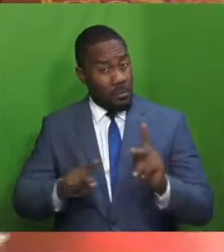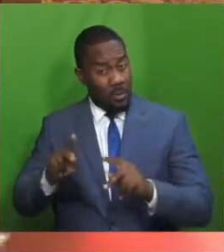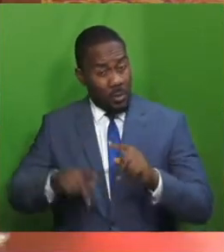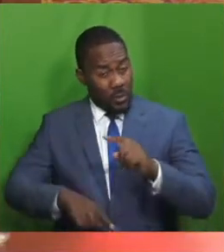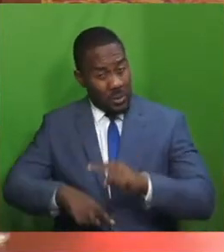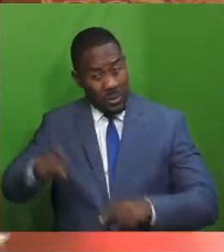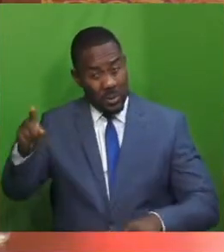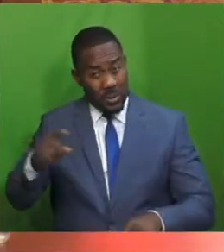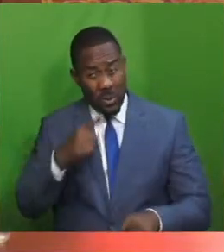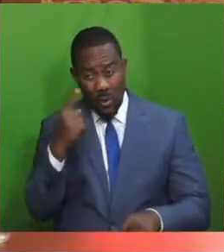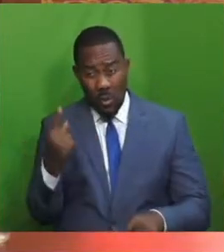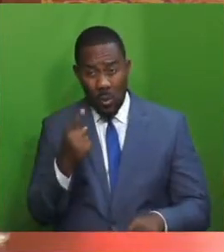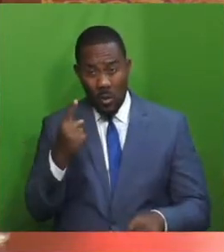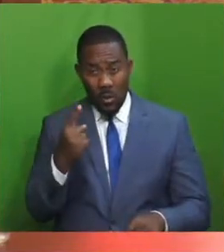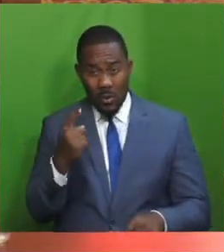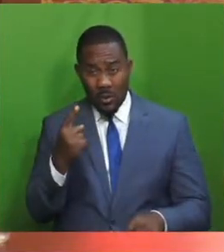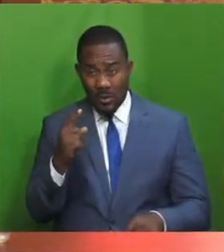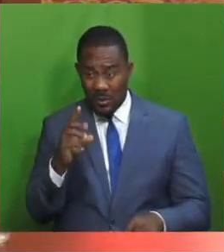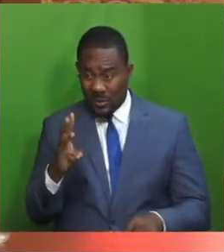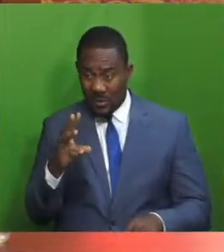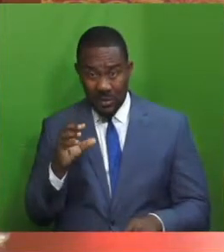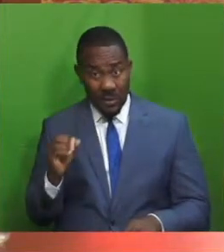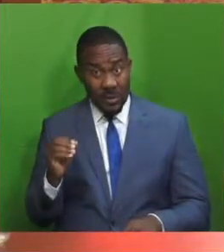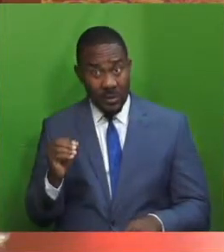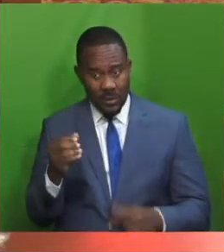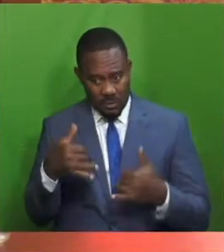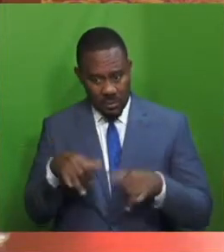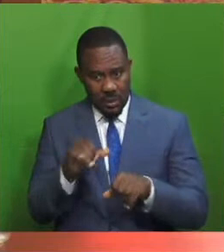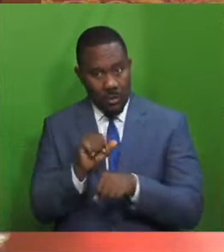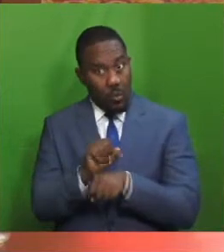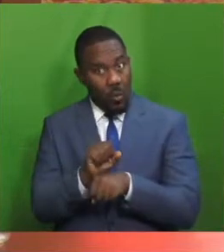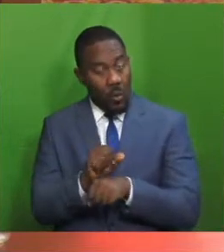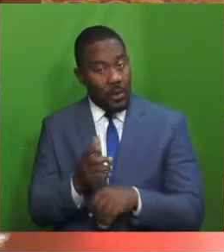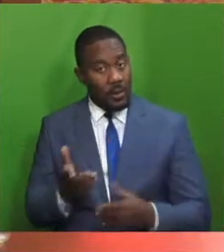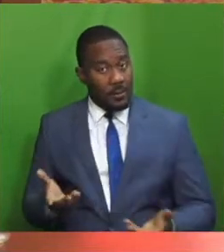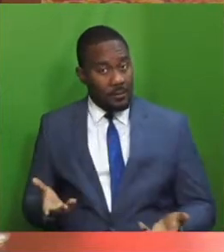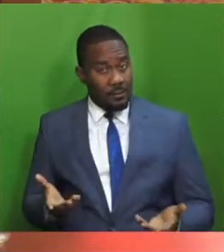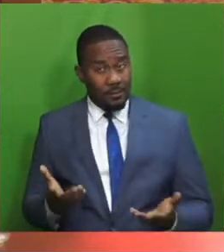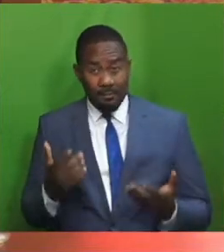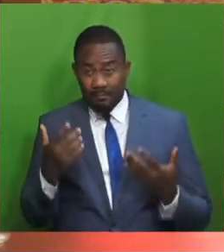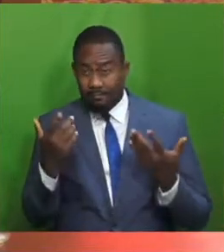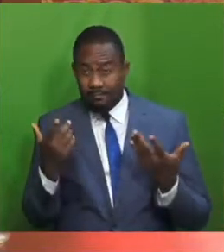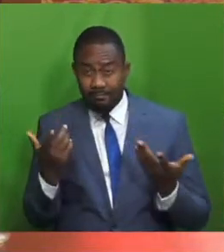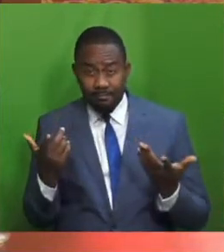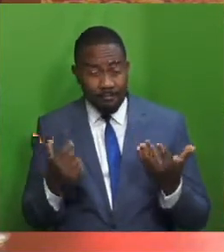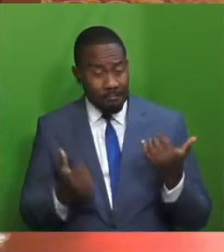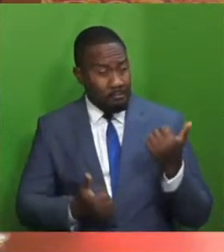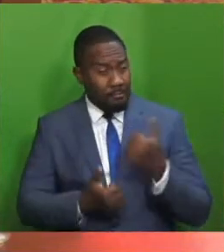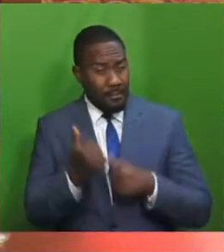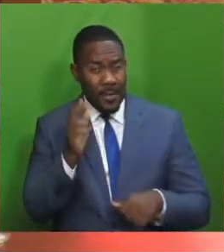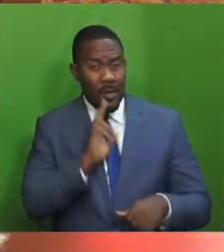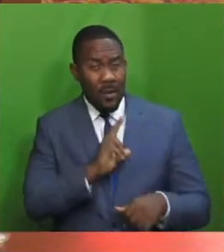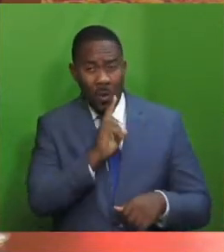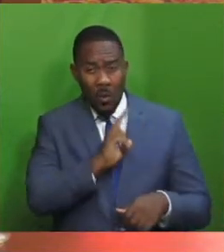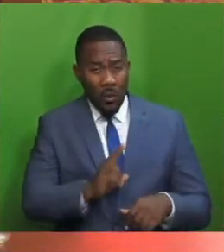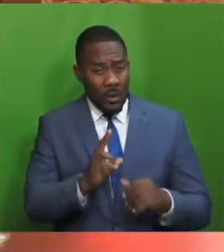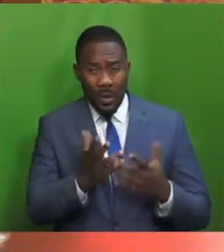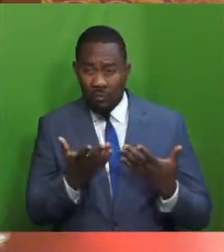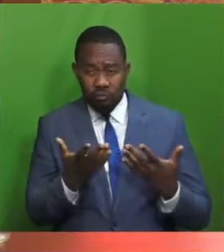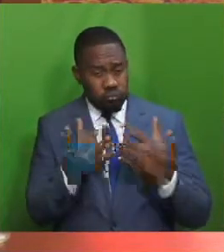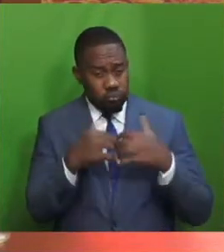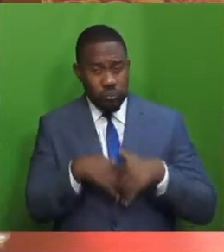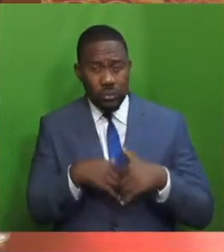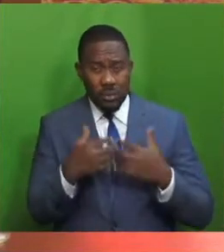home. Only a skeletal staff of 60 remained. What do you expect? Many of the hotels that we know closed down,